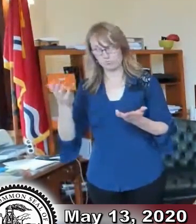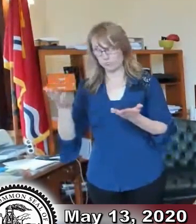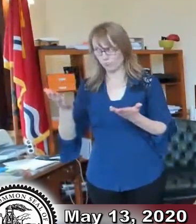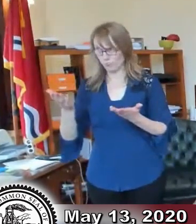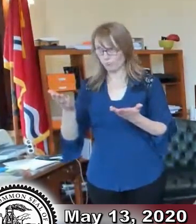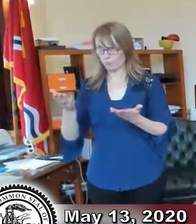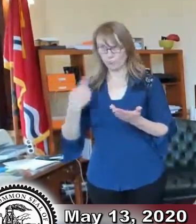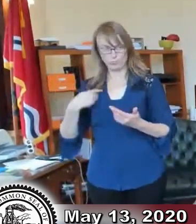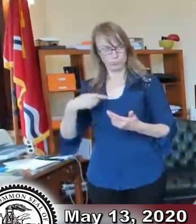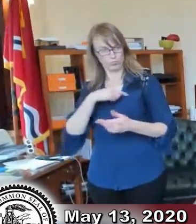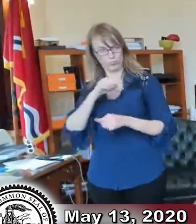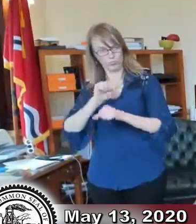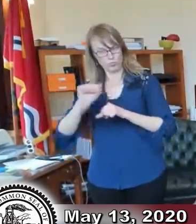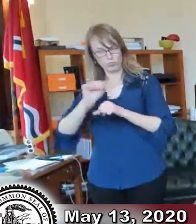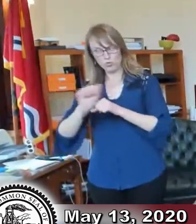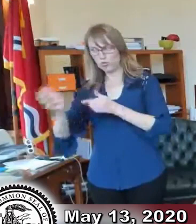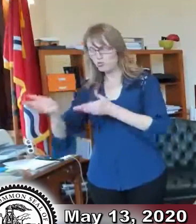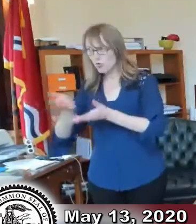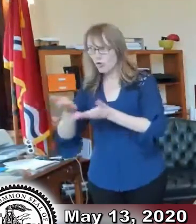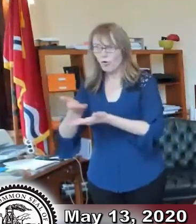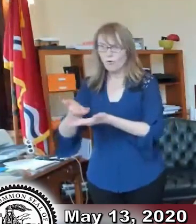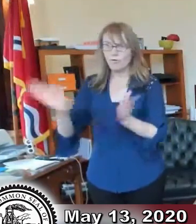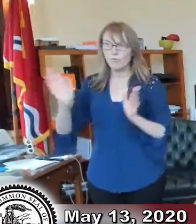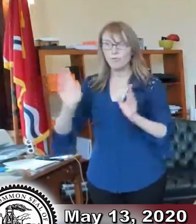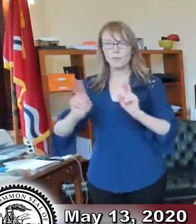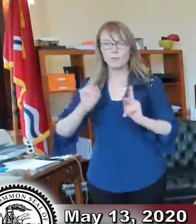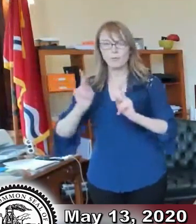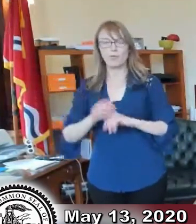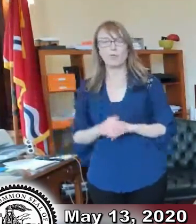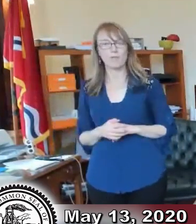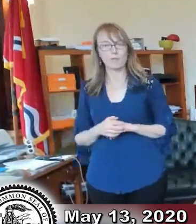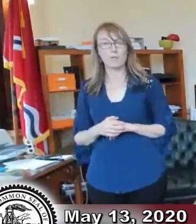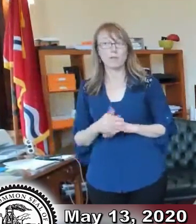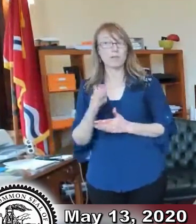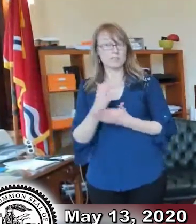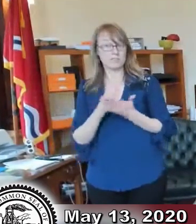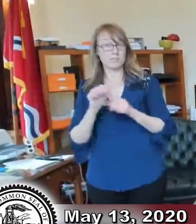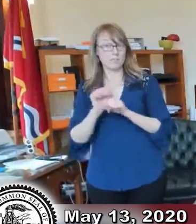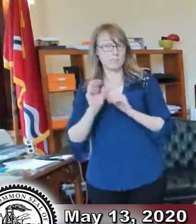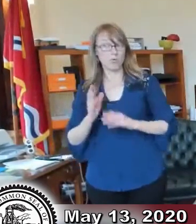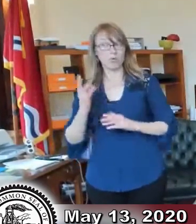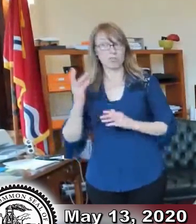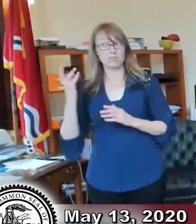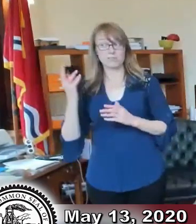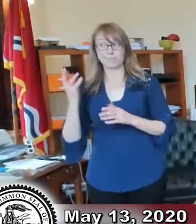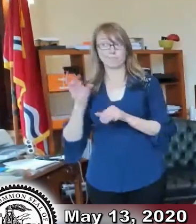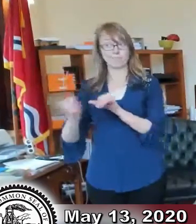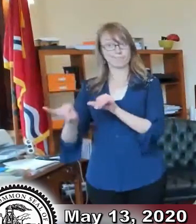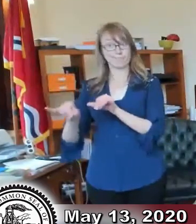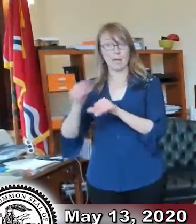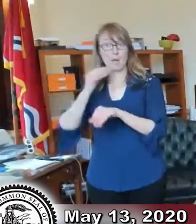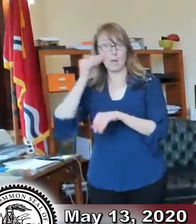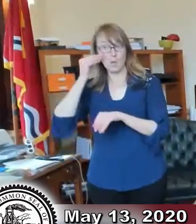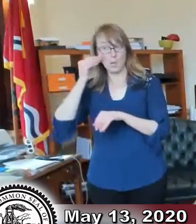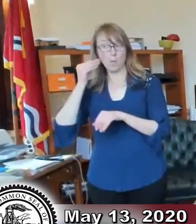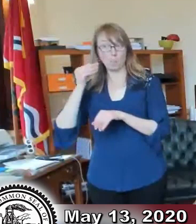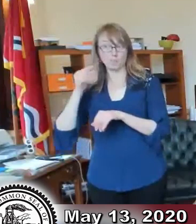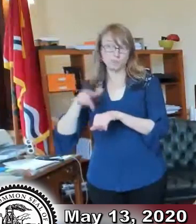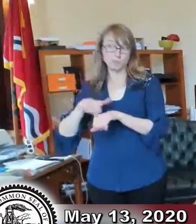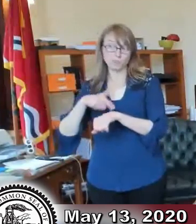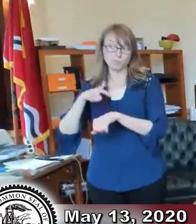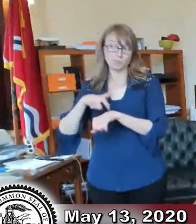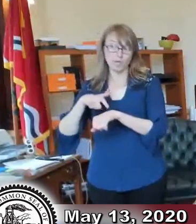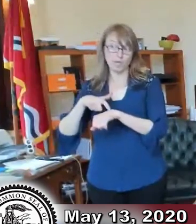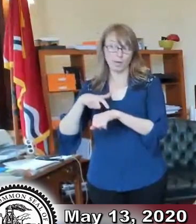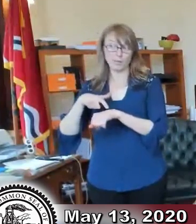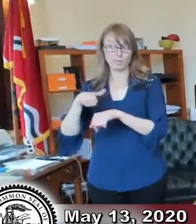And I think, some city employees have been off for a while, and they have been paid. We can't